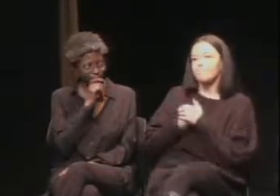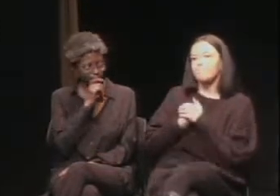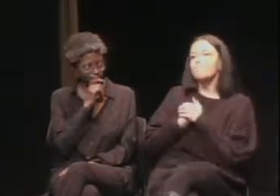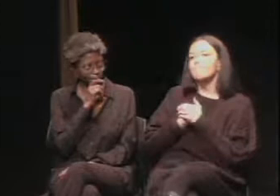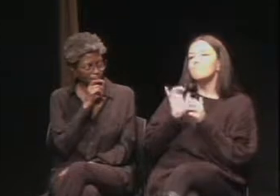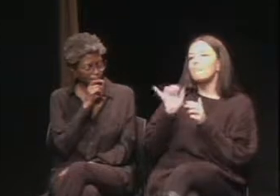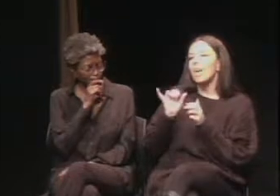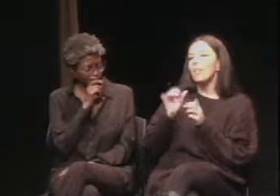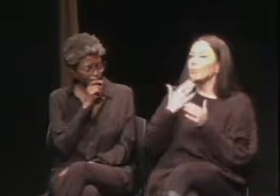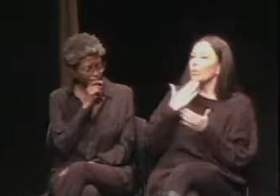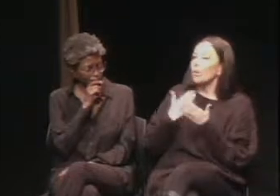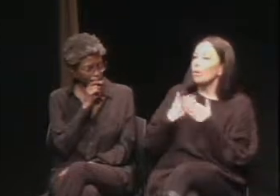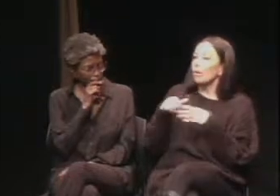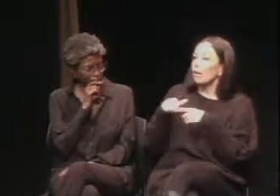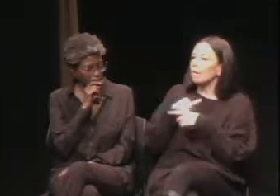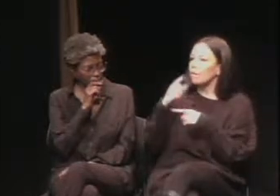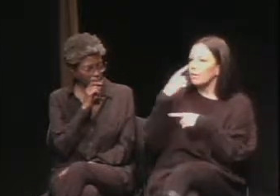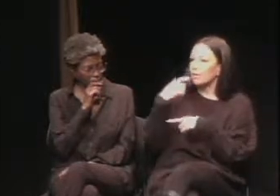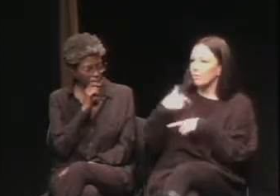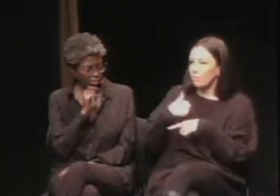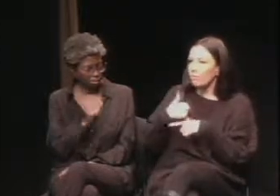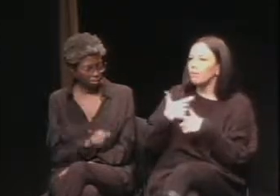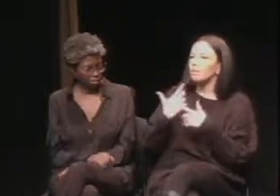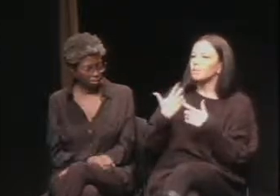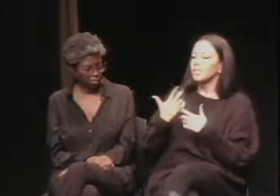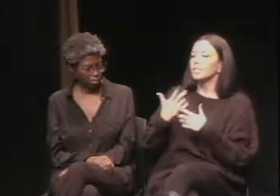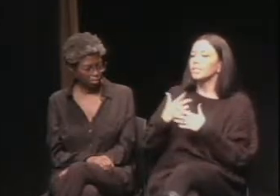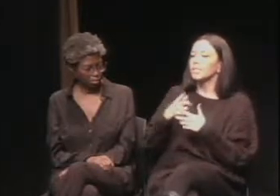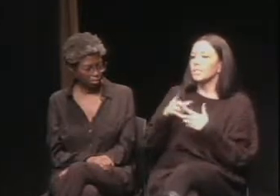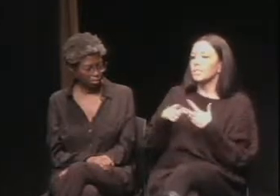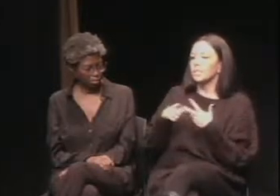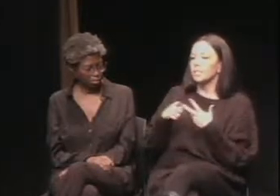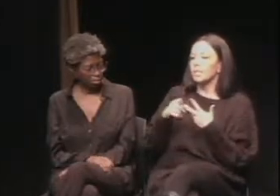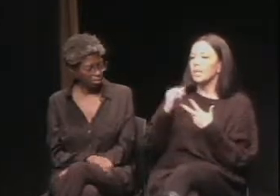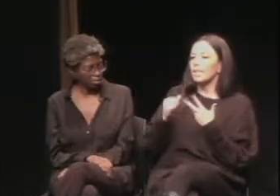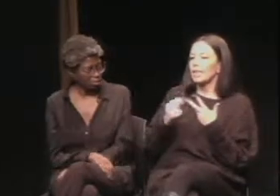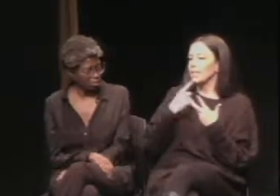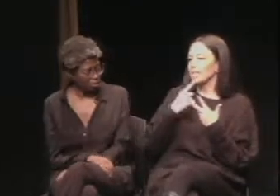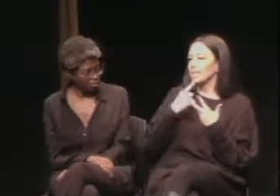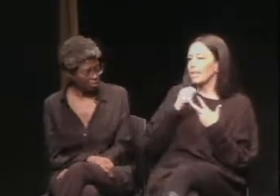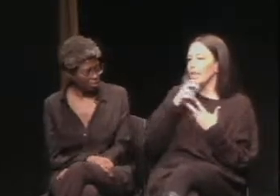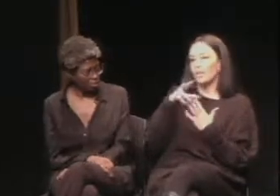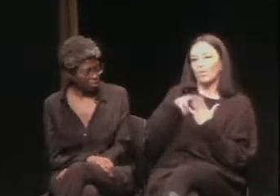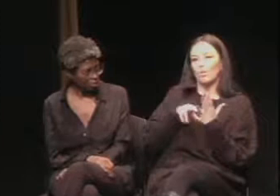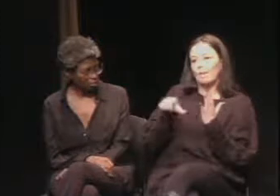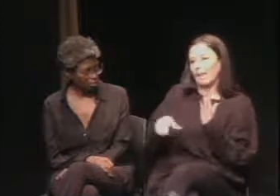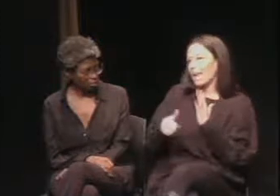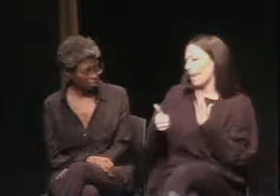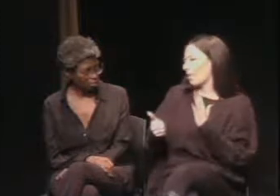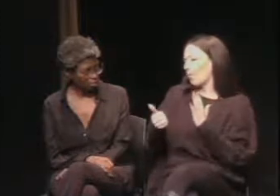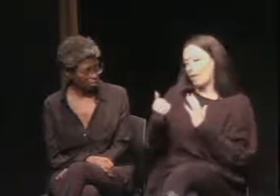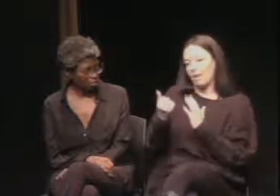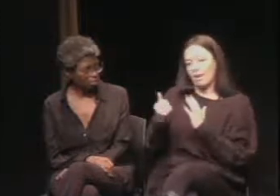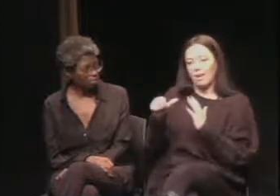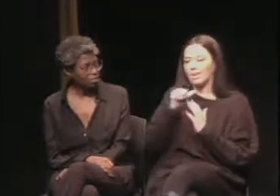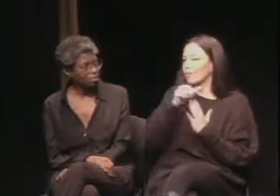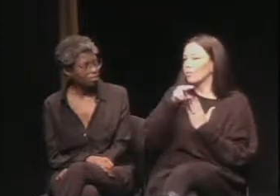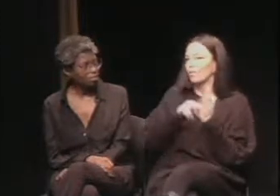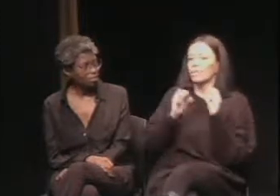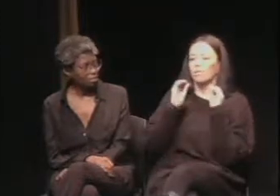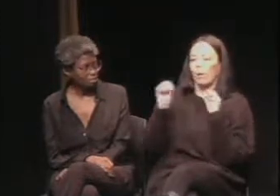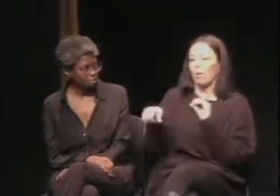So that was a good exercise for me. I also, that last thing I'll say is I didn't read anybody else during this